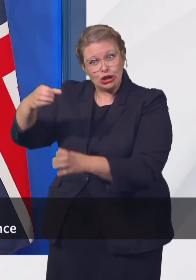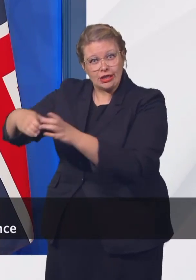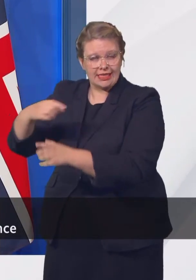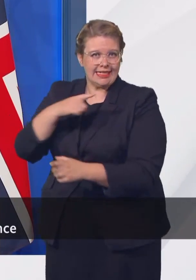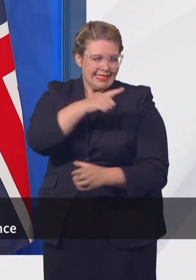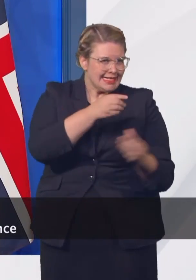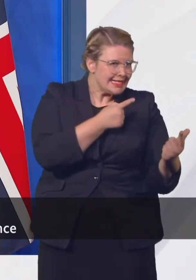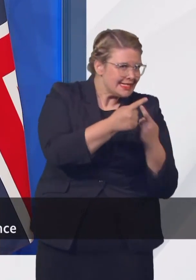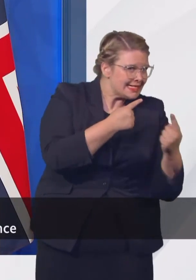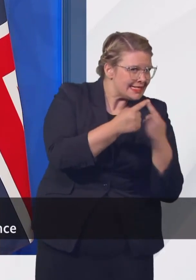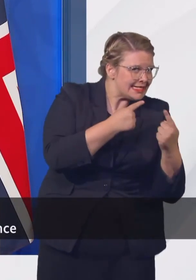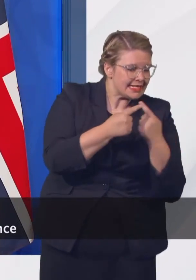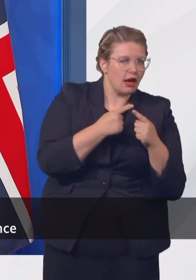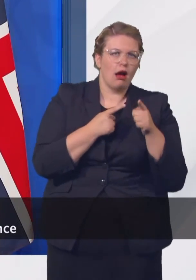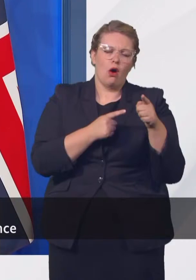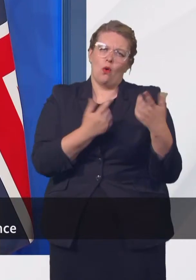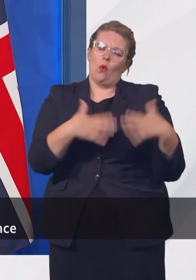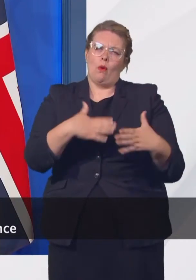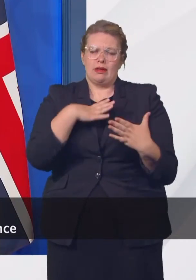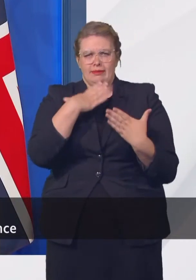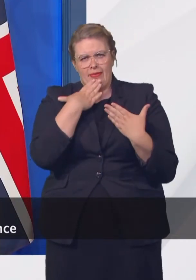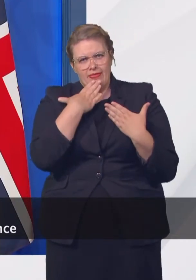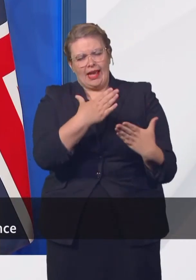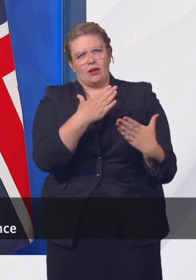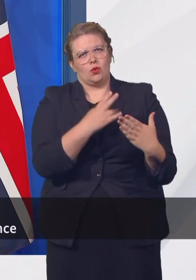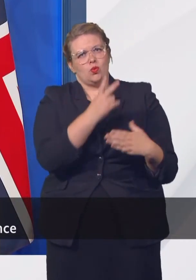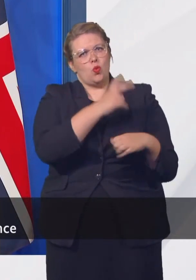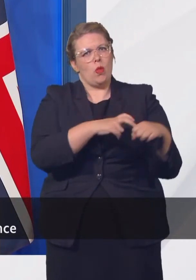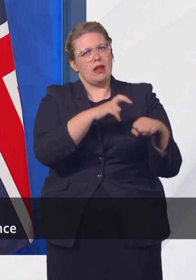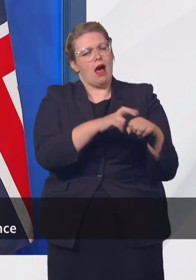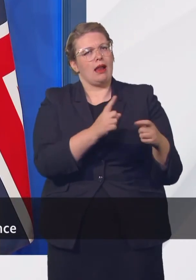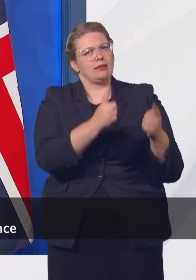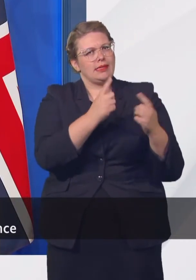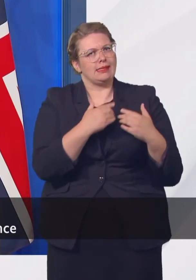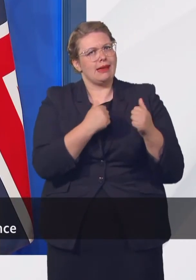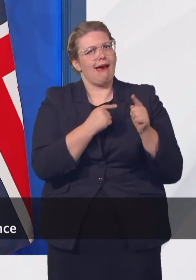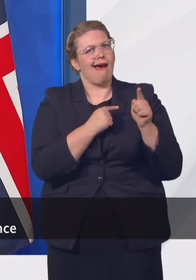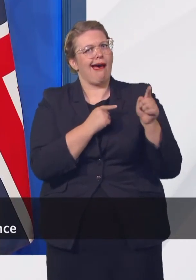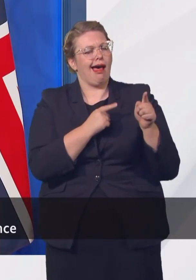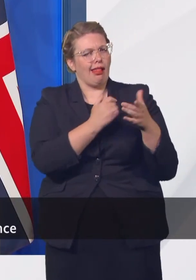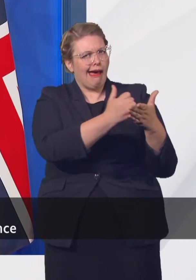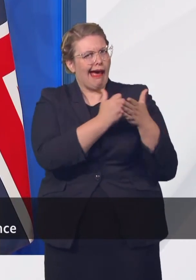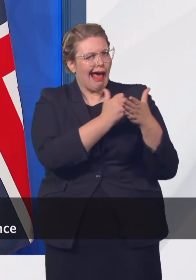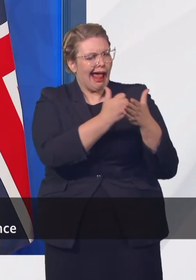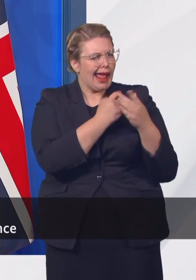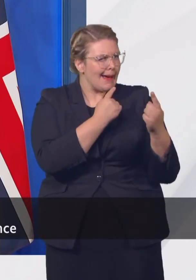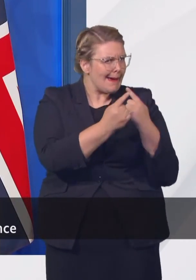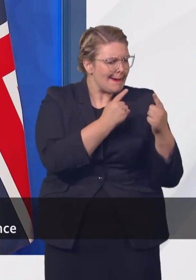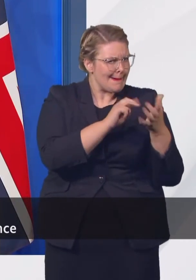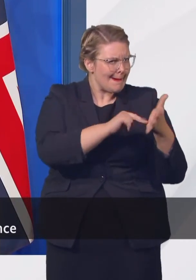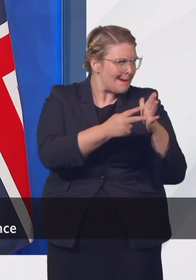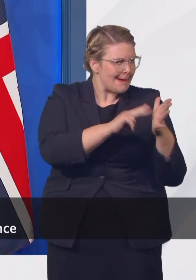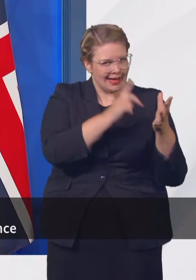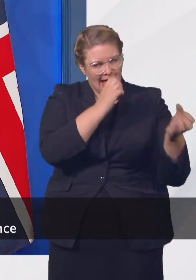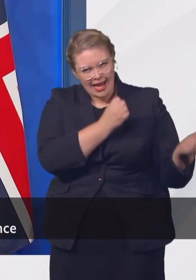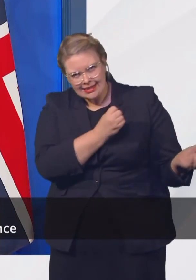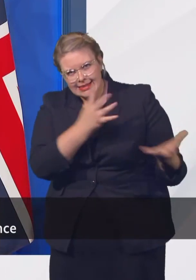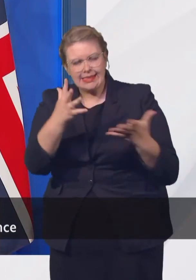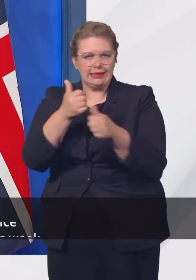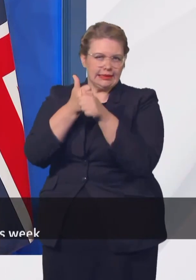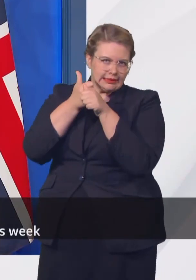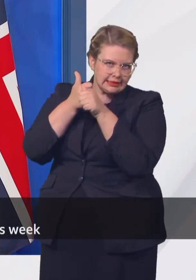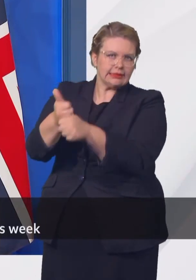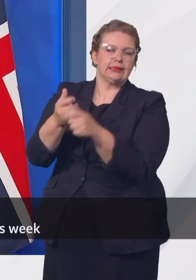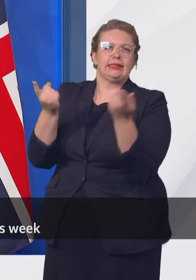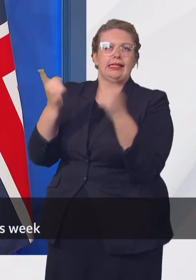the incredible hard work he's done in getting this to the position it is so that we can get it sent to India where it can produce